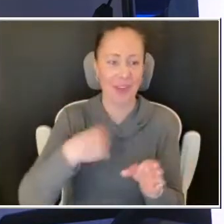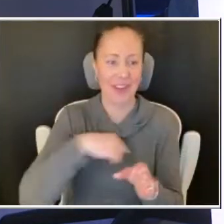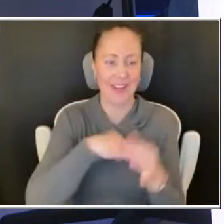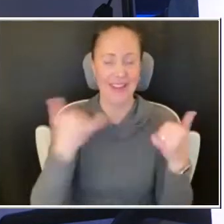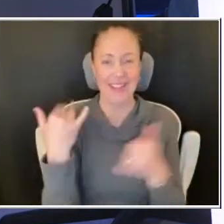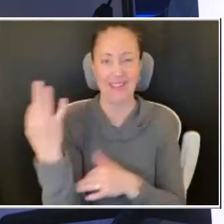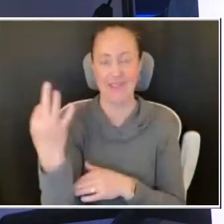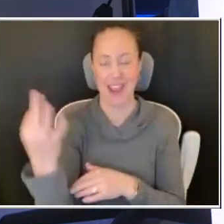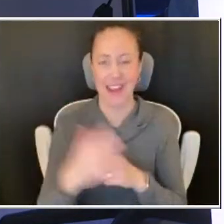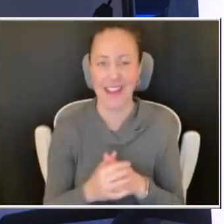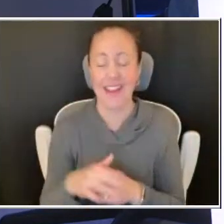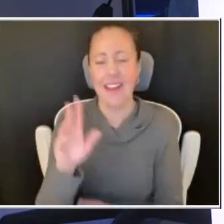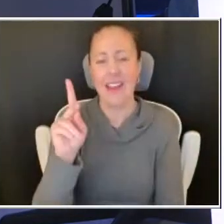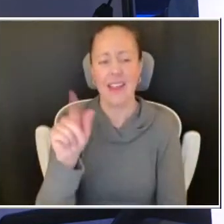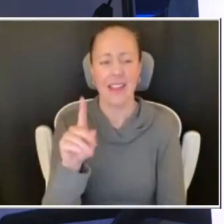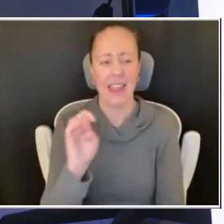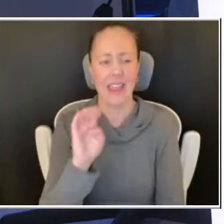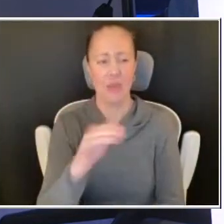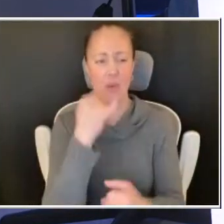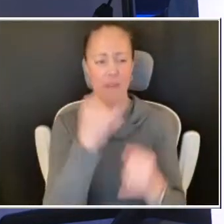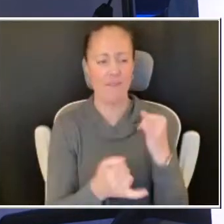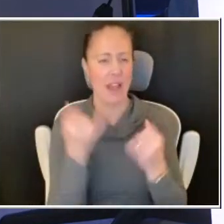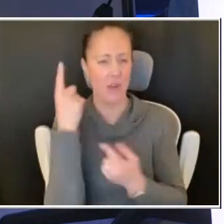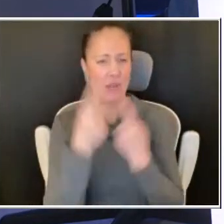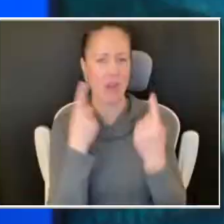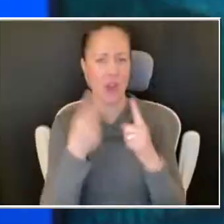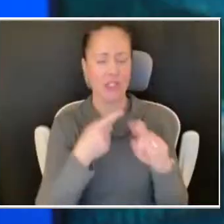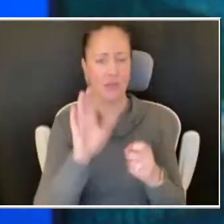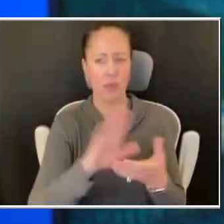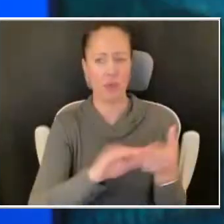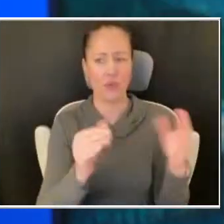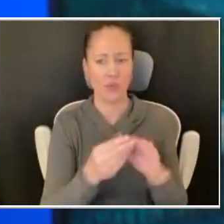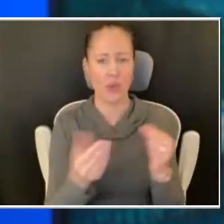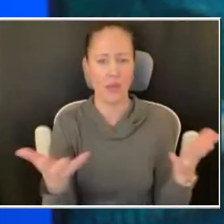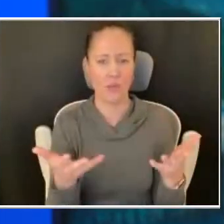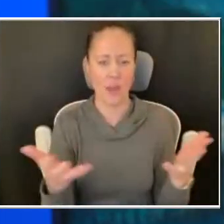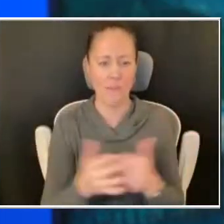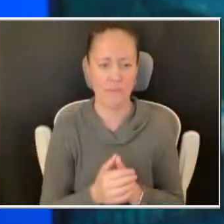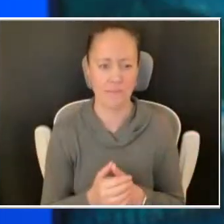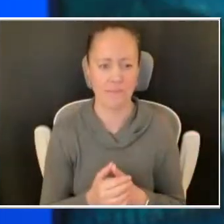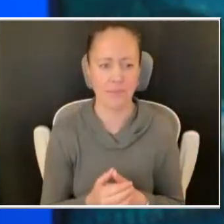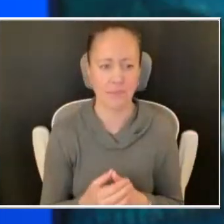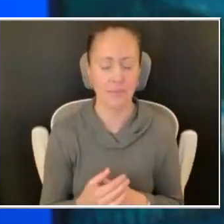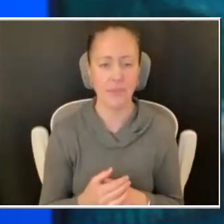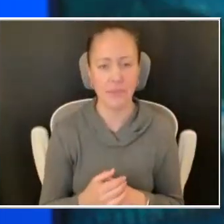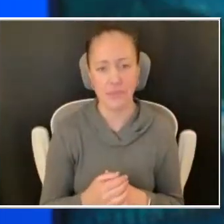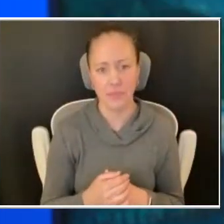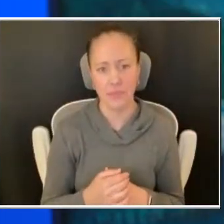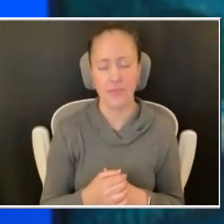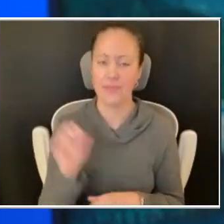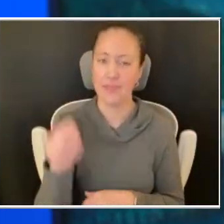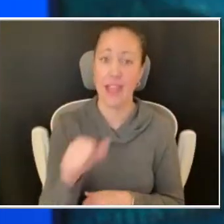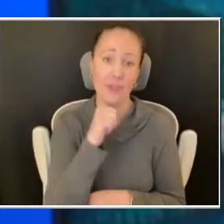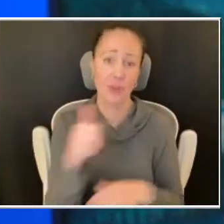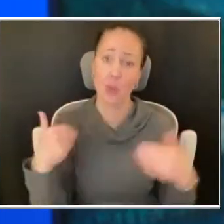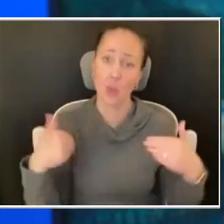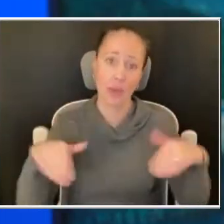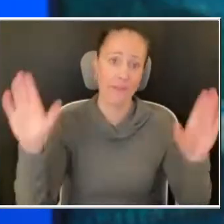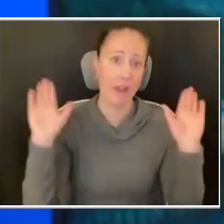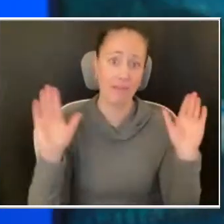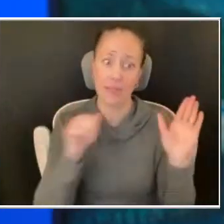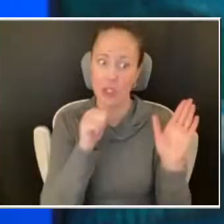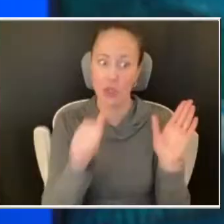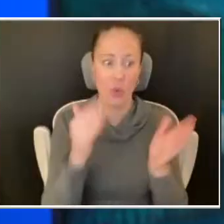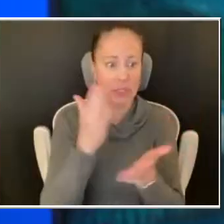from your story? What do you want people to really get? Yeah, I just think don't give up. Don't stop fighting. Push